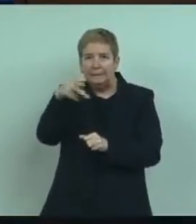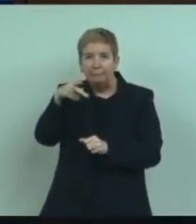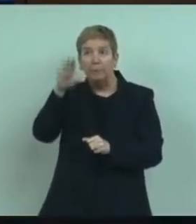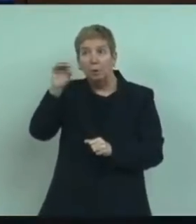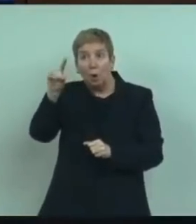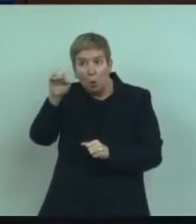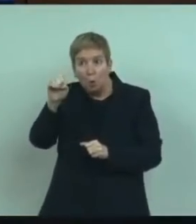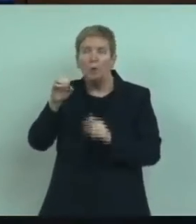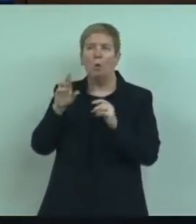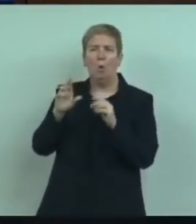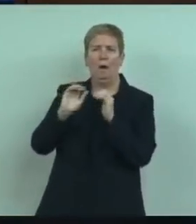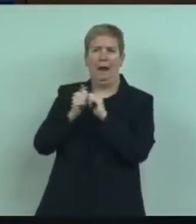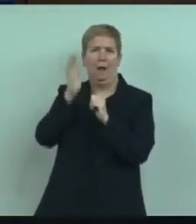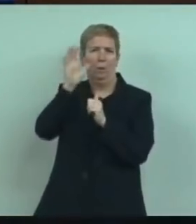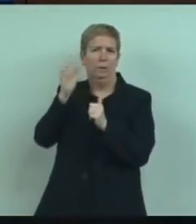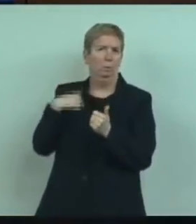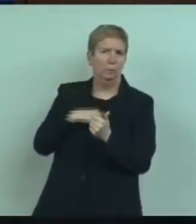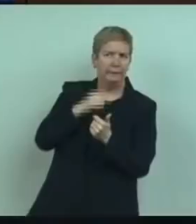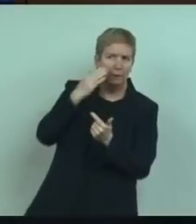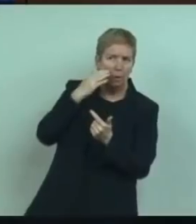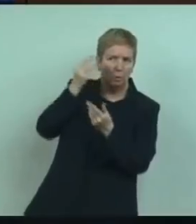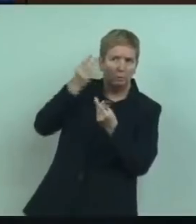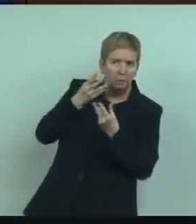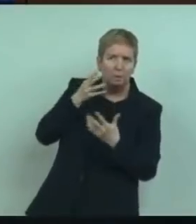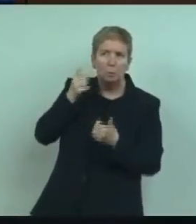Go ahead, Morgan.